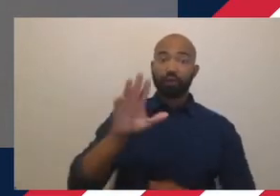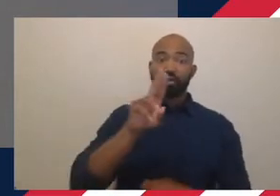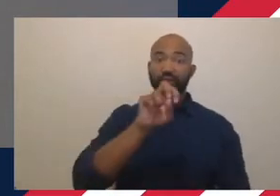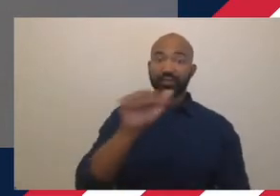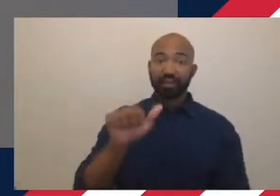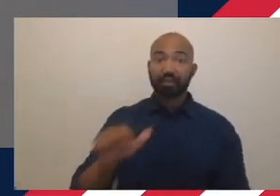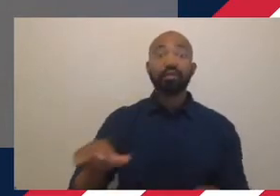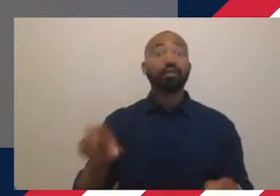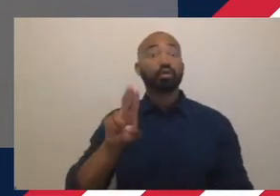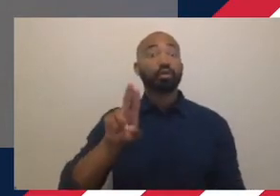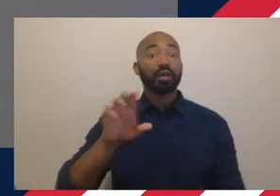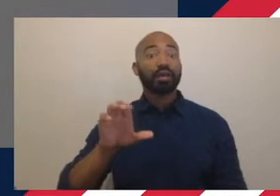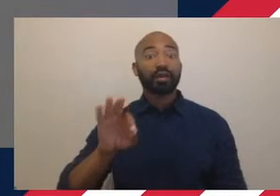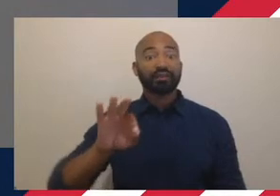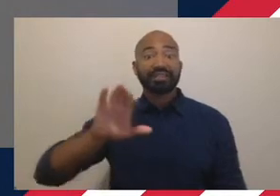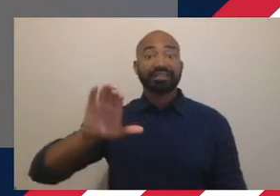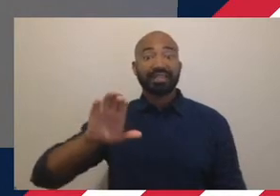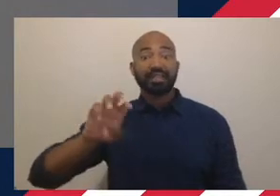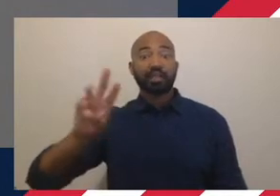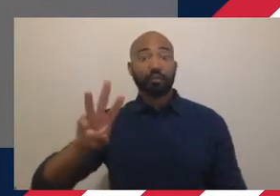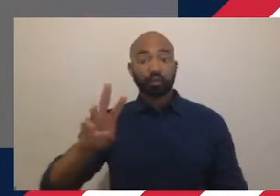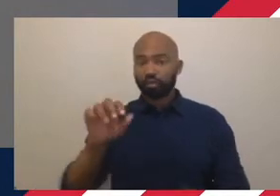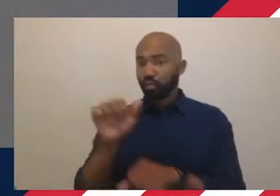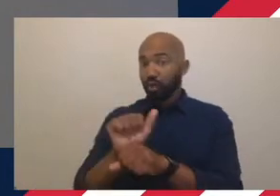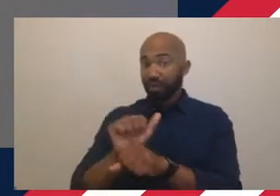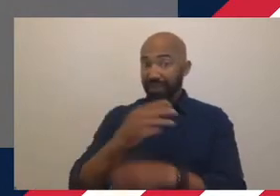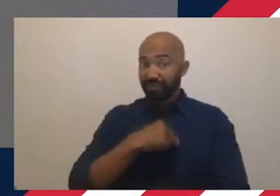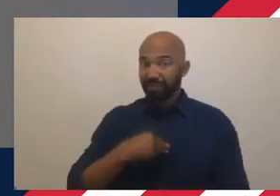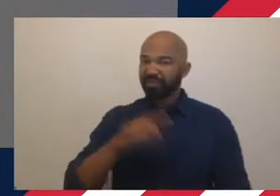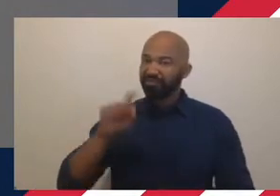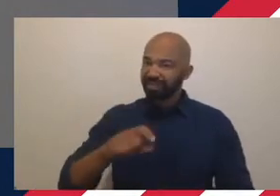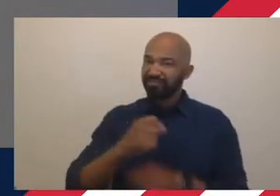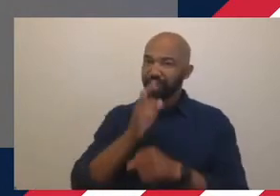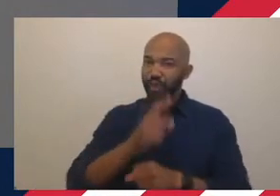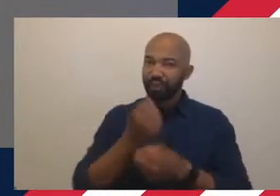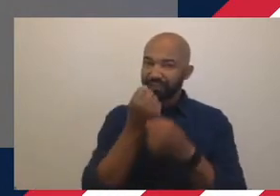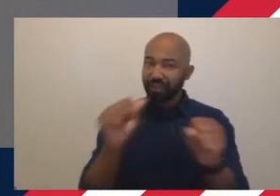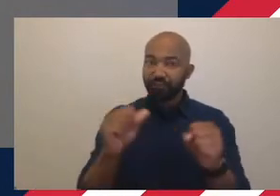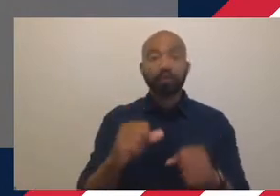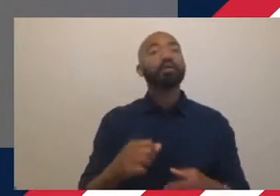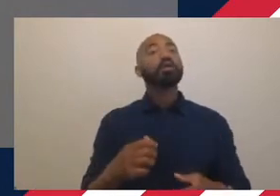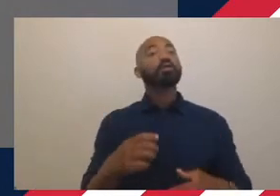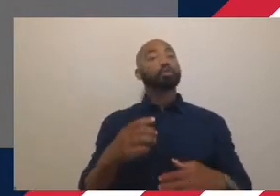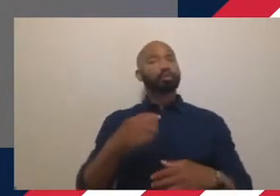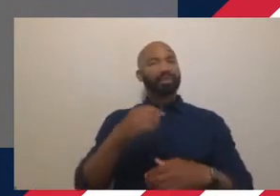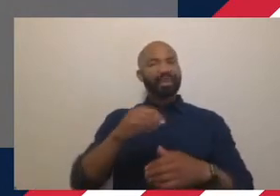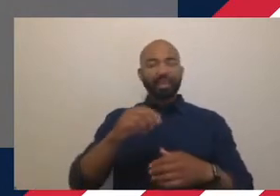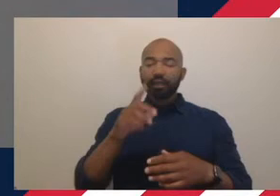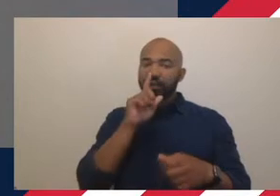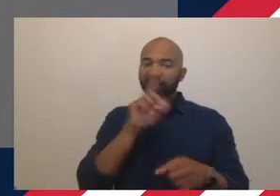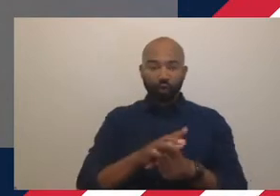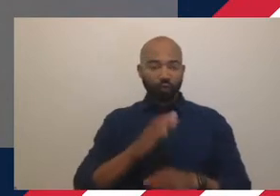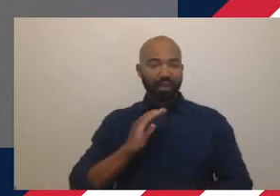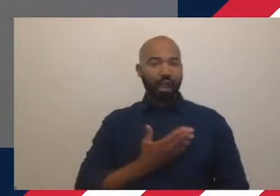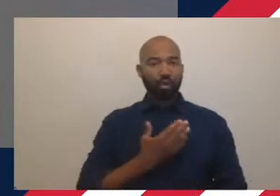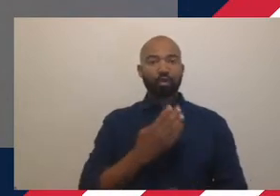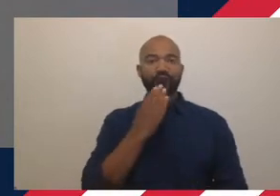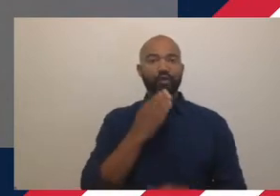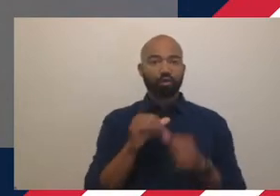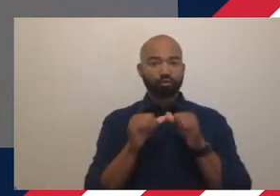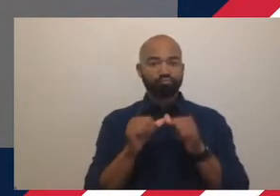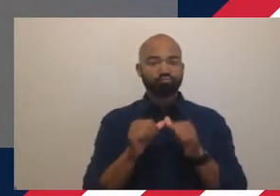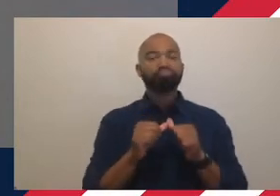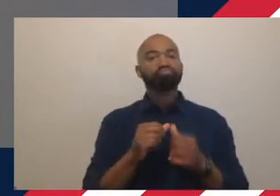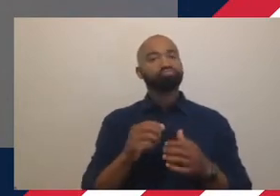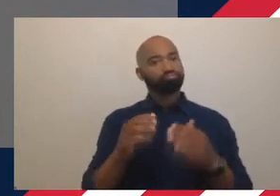UFCW hardworking members, must be kept safe to ensure the food supply remains stable during this crisis.